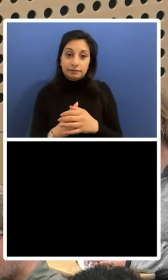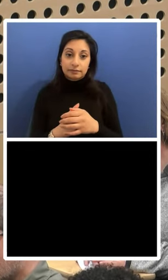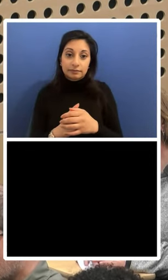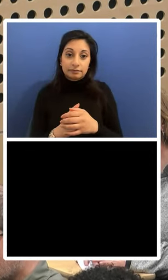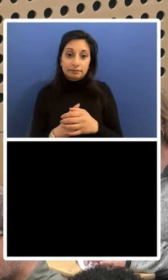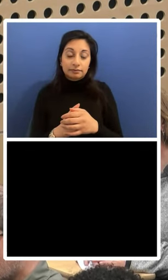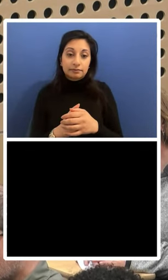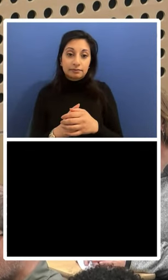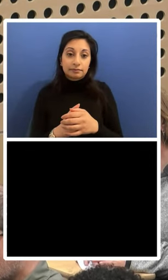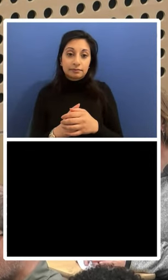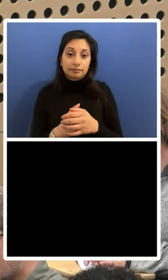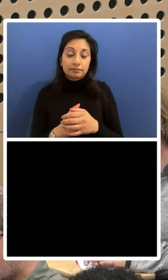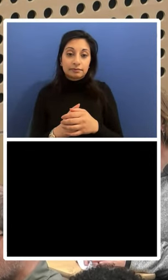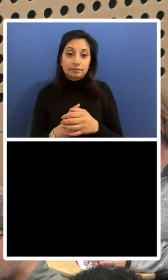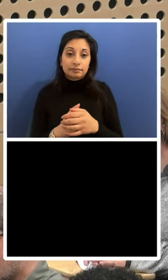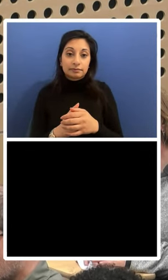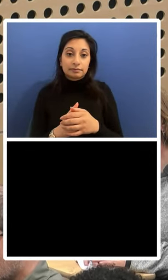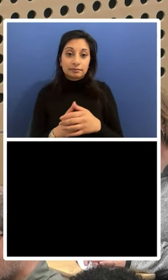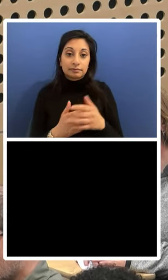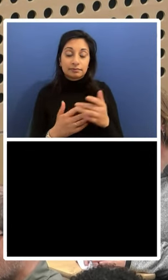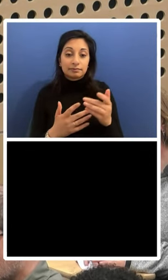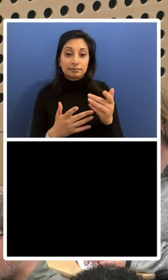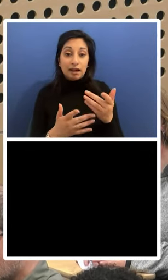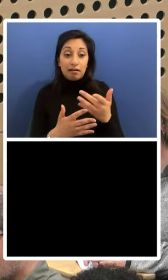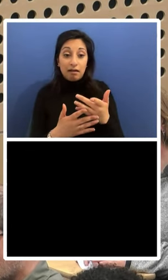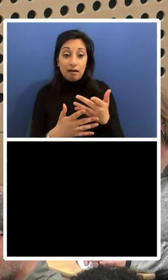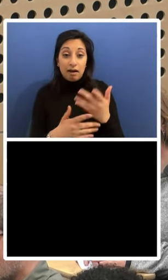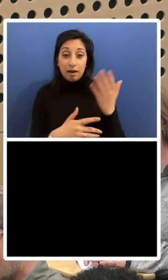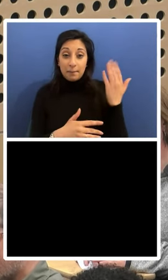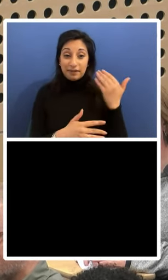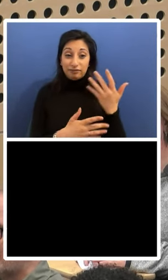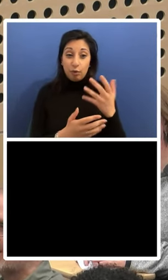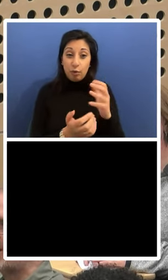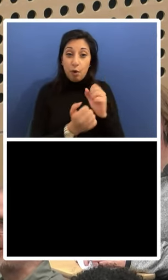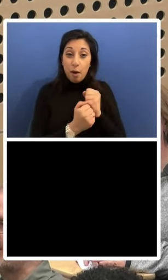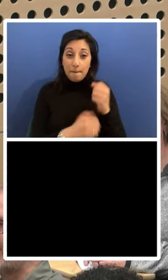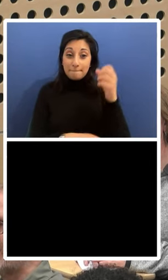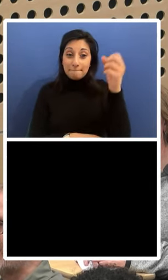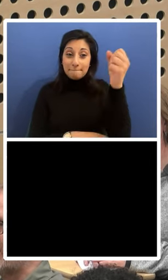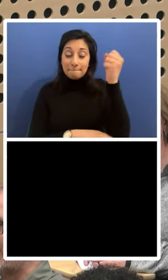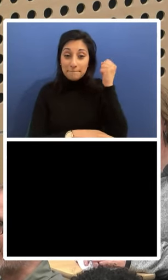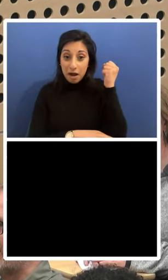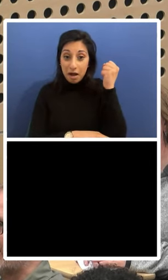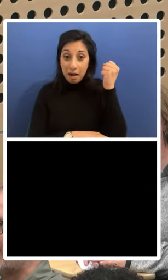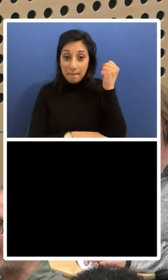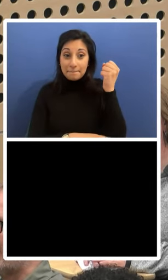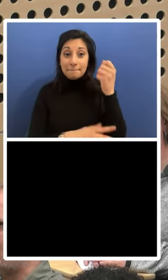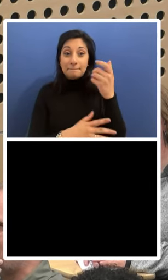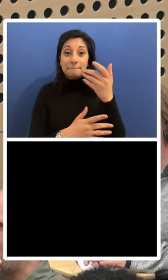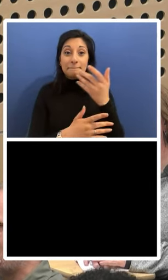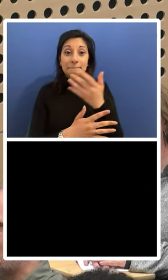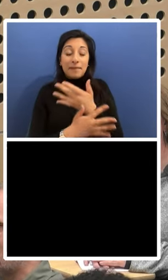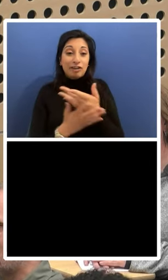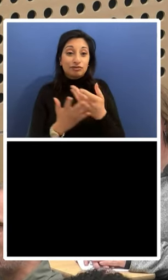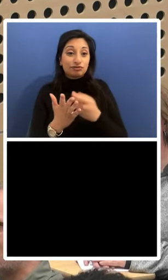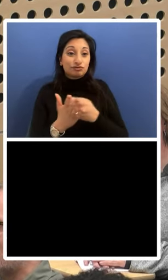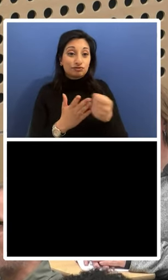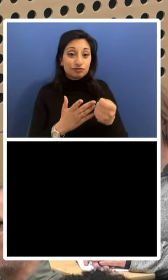pub. I did everything that capitalism demands. I'm an entrepreneur. It led to my, after several rent reviews,